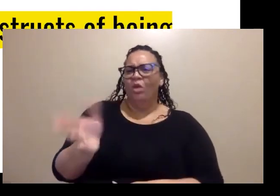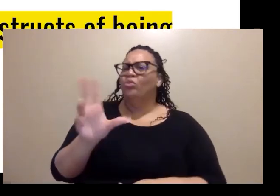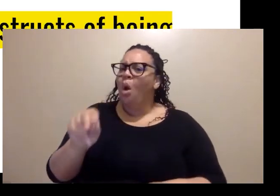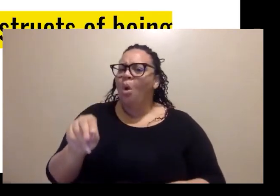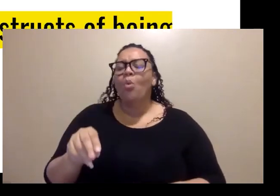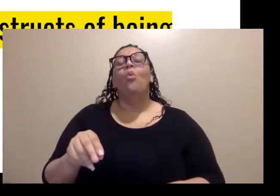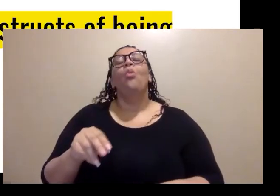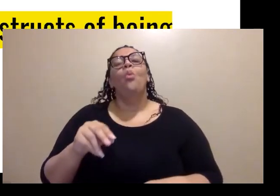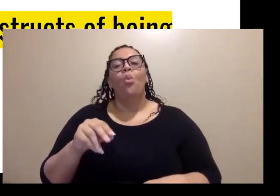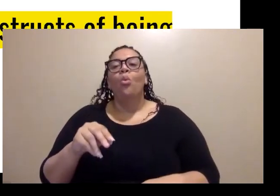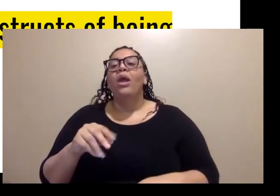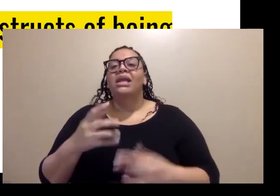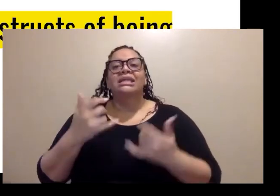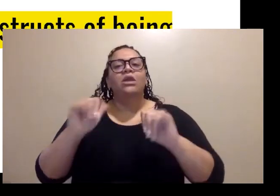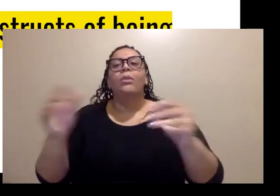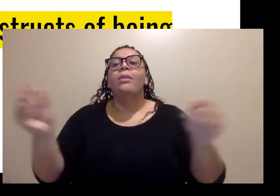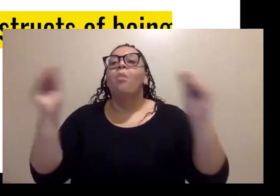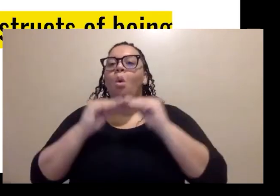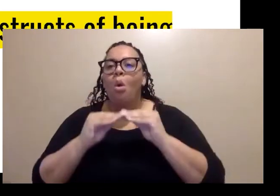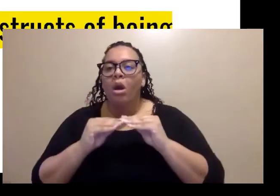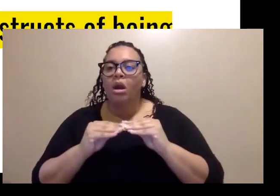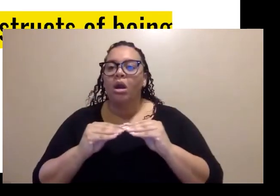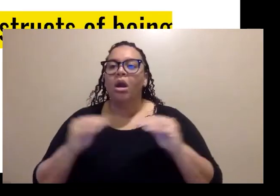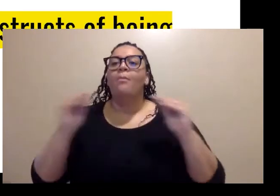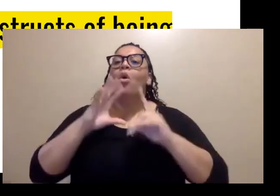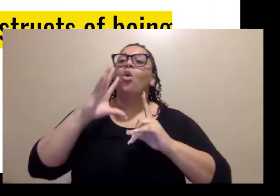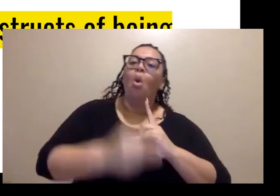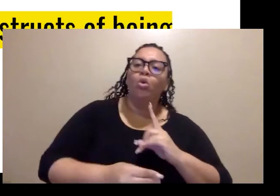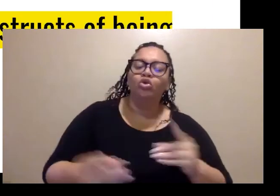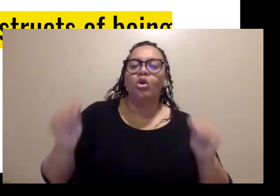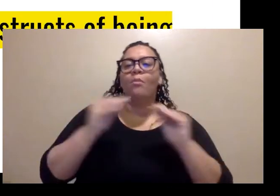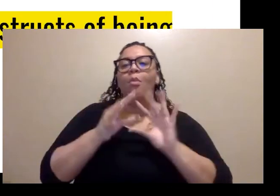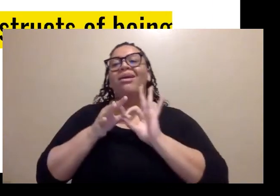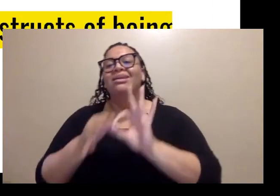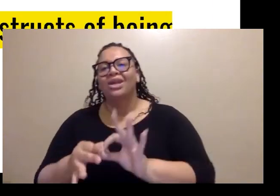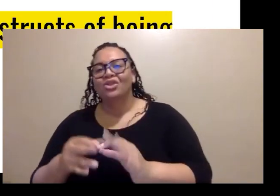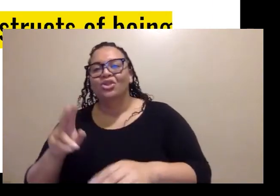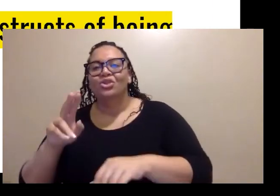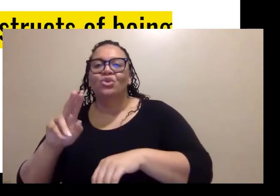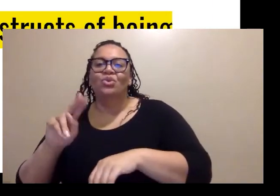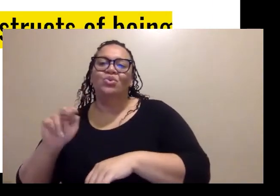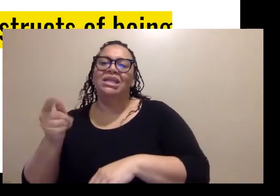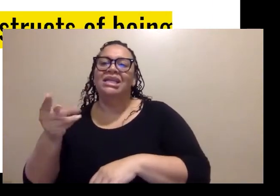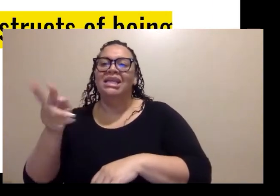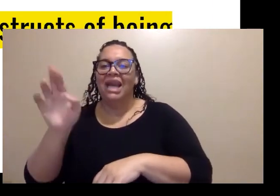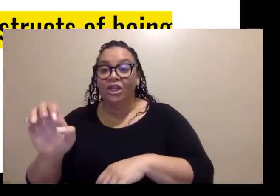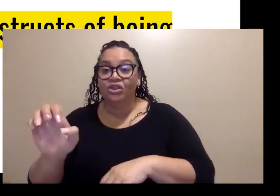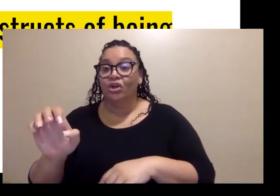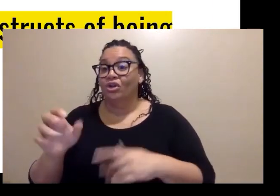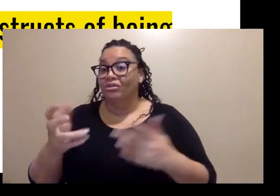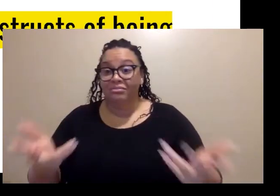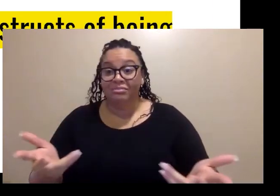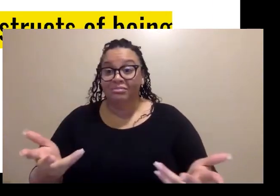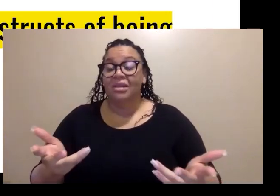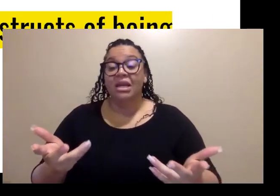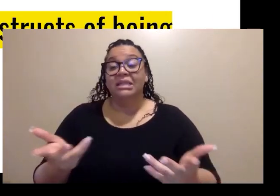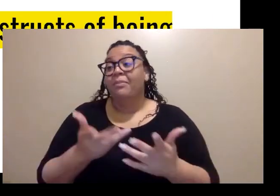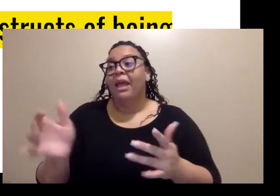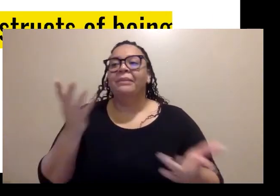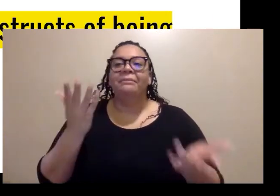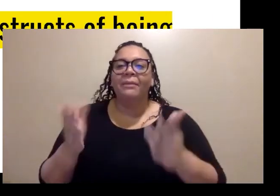so much culture and connection to nature prior to some of the devastating history, and some of that's colonial stuff, right? That's